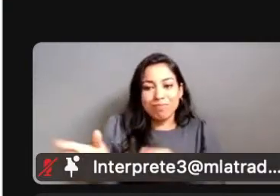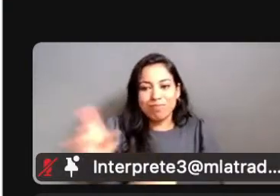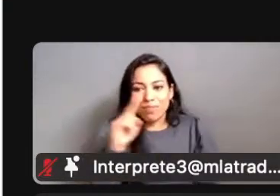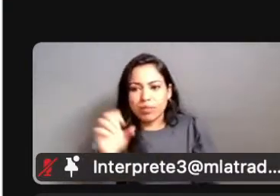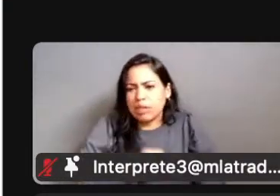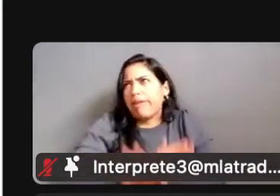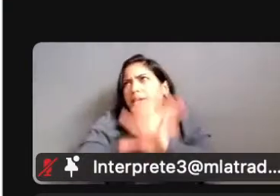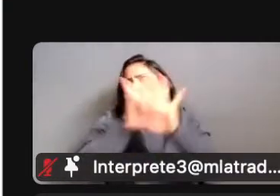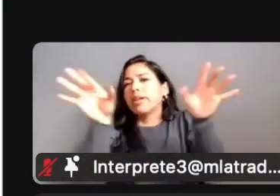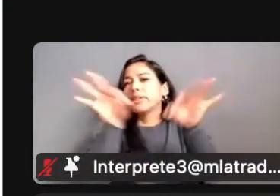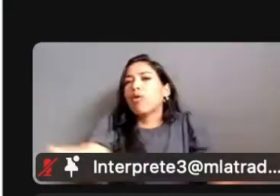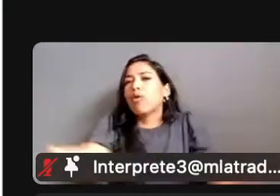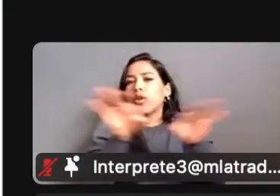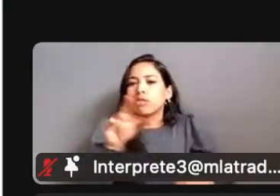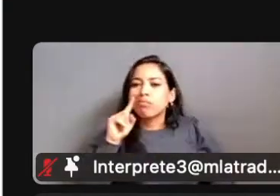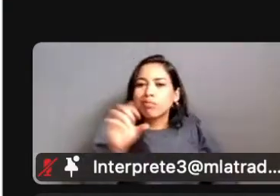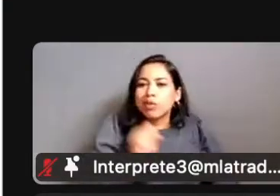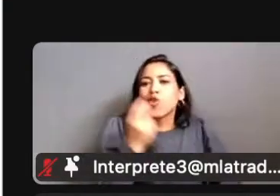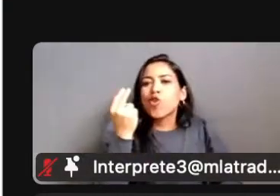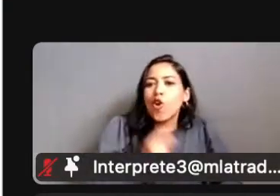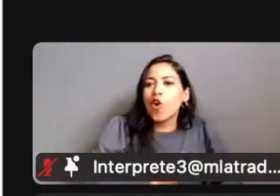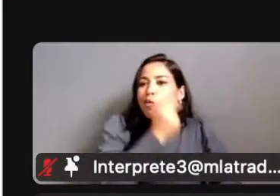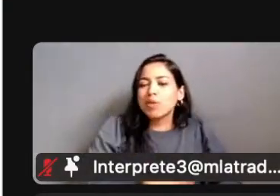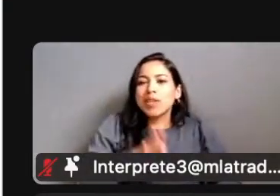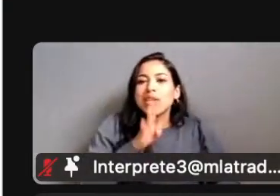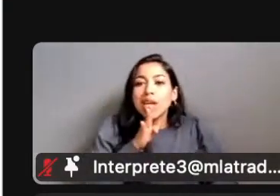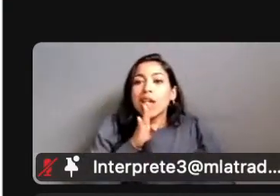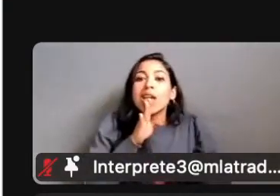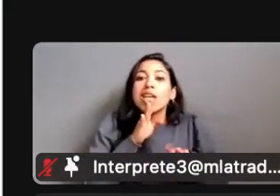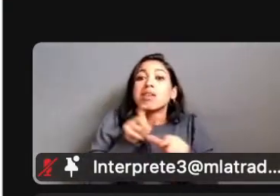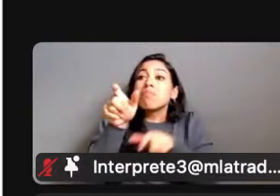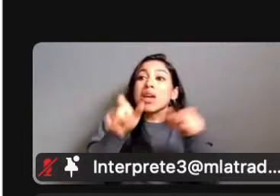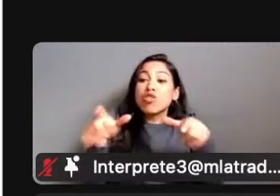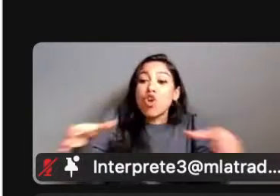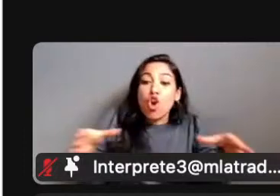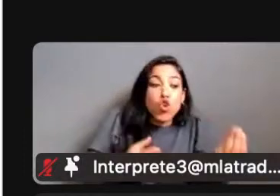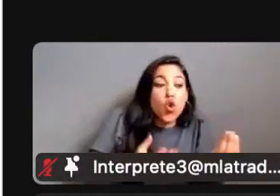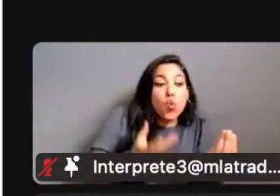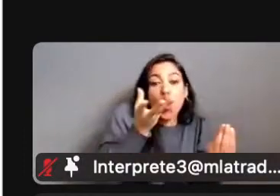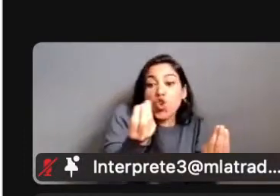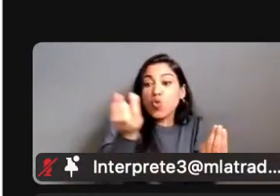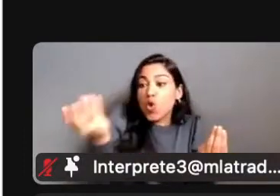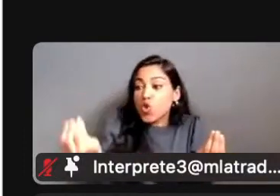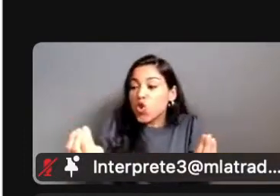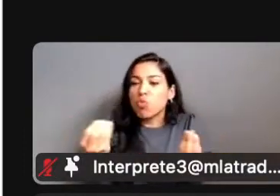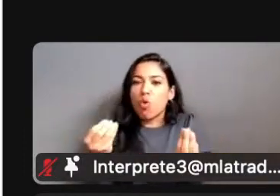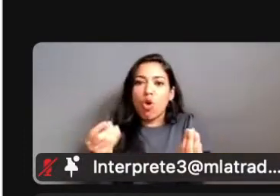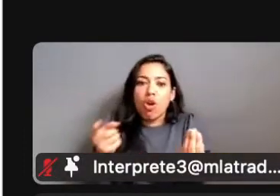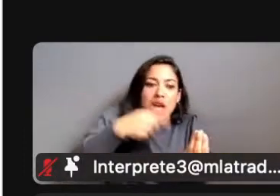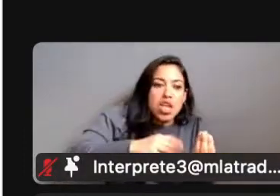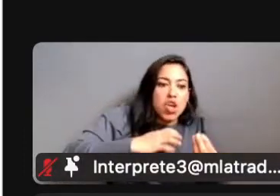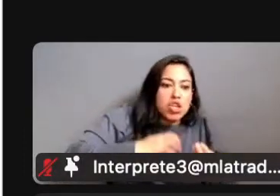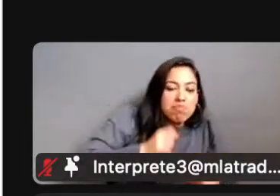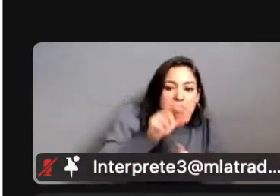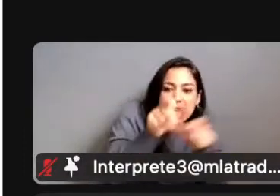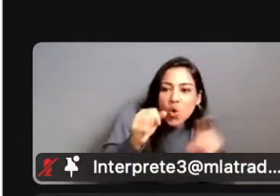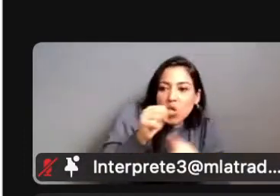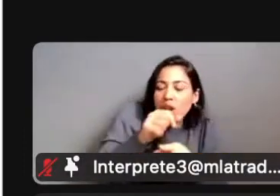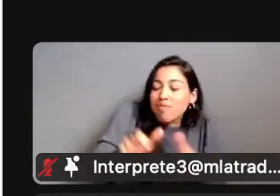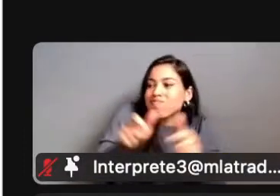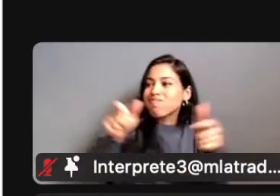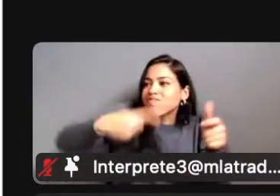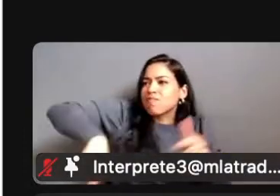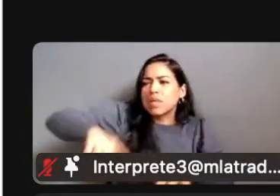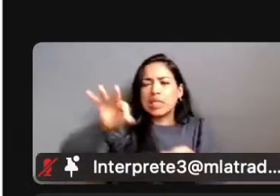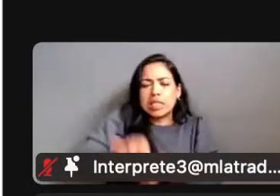very clear the importance of the commitment of the different participants on society to be able